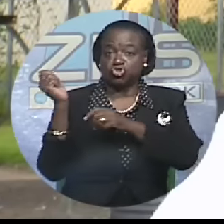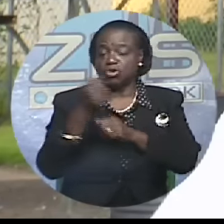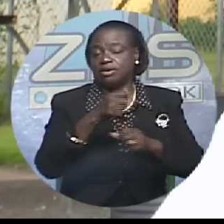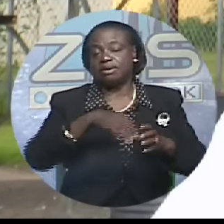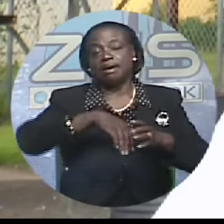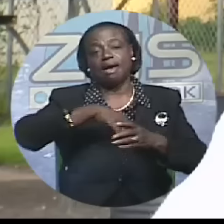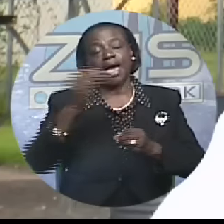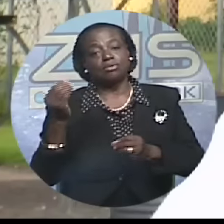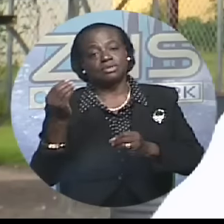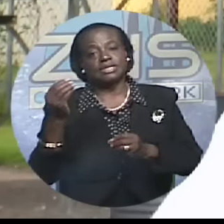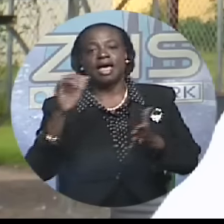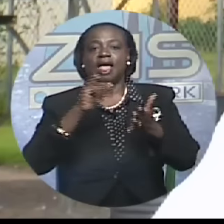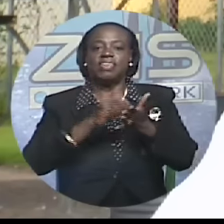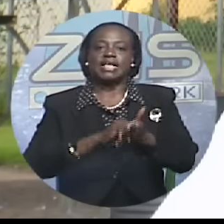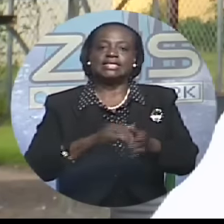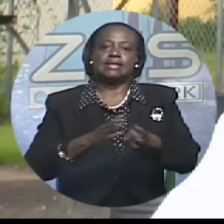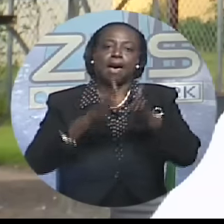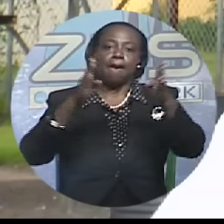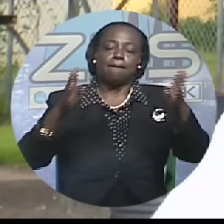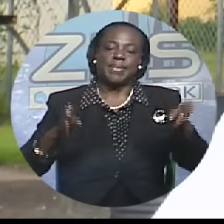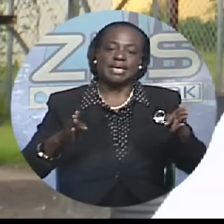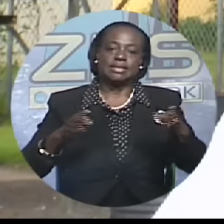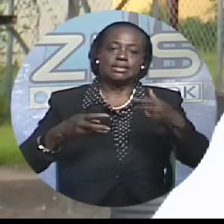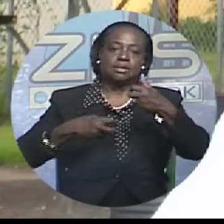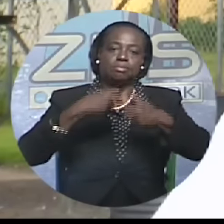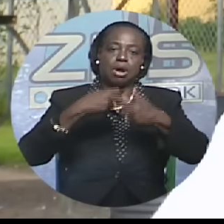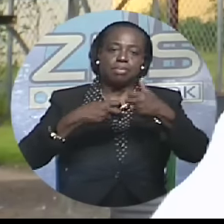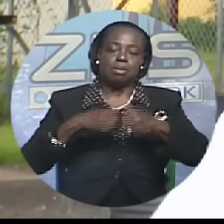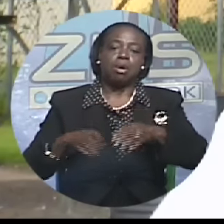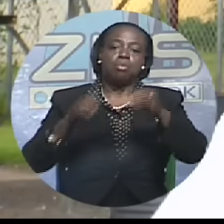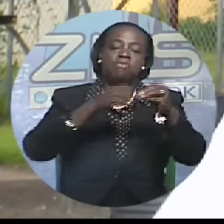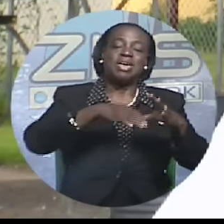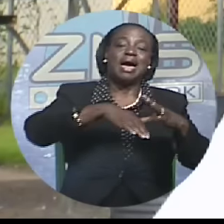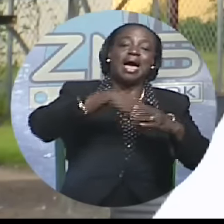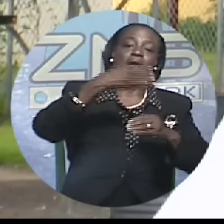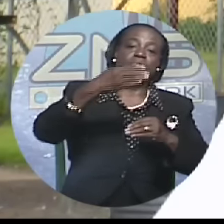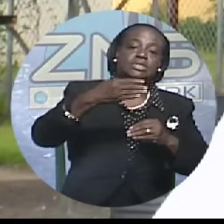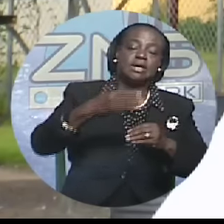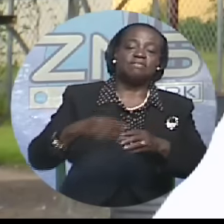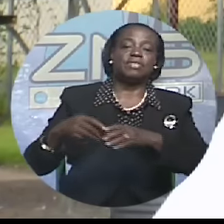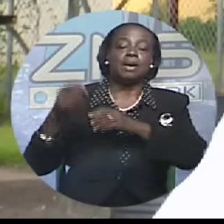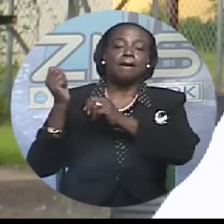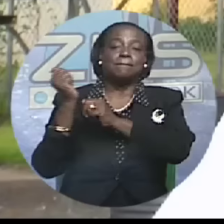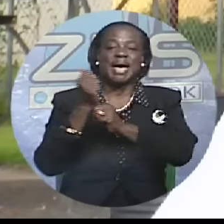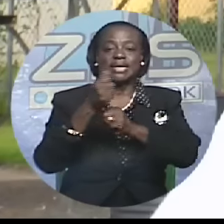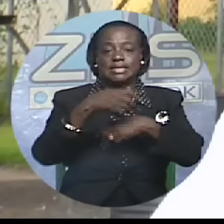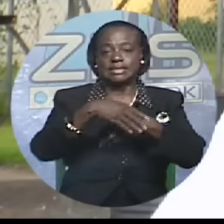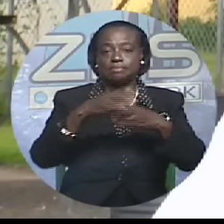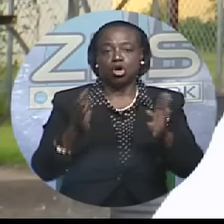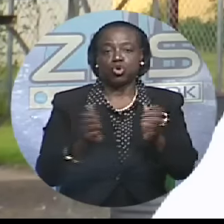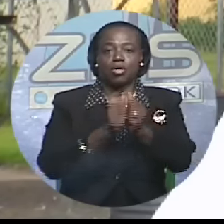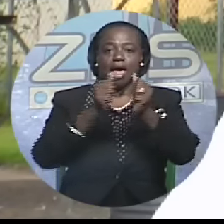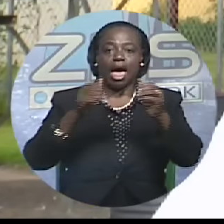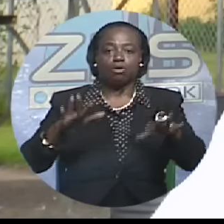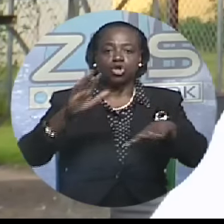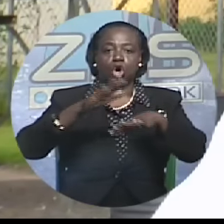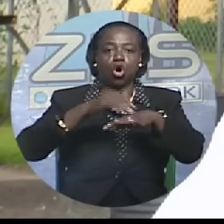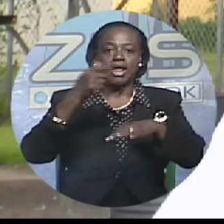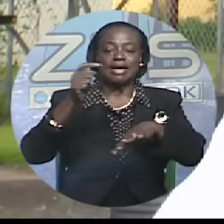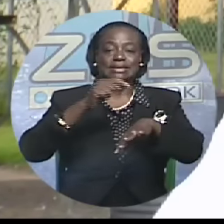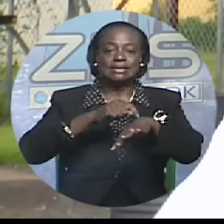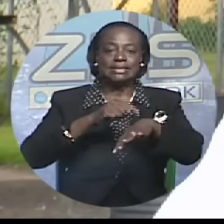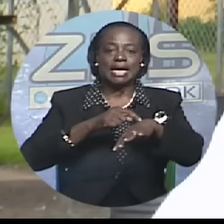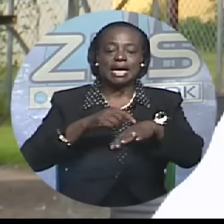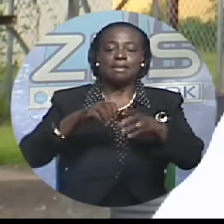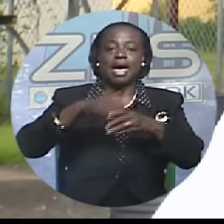I think that's the biggest problem with the moving out of the batter's box, all right, without calling a timeout, all right, to adjust your swing,